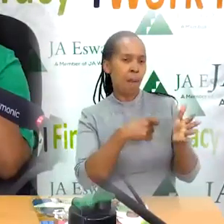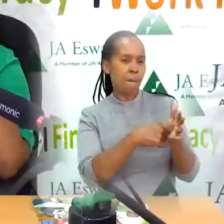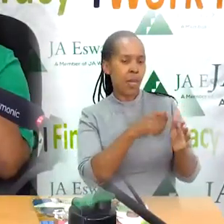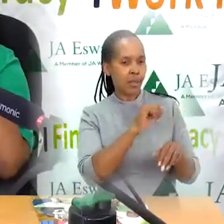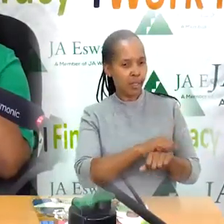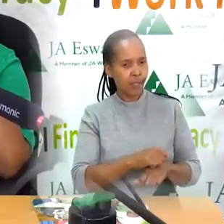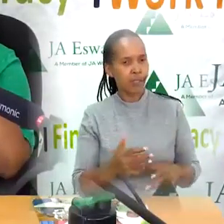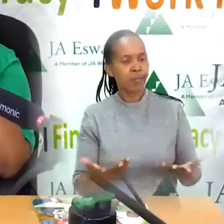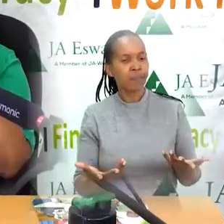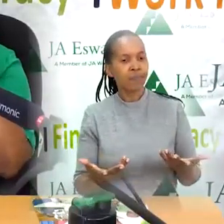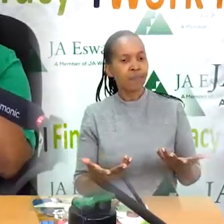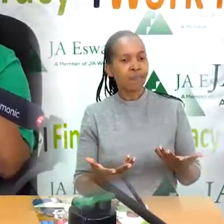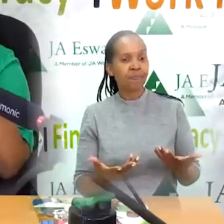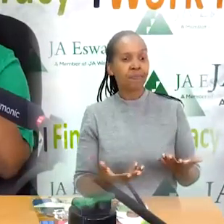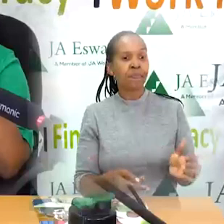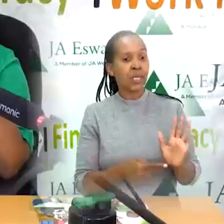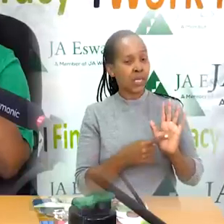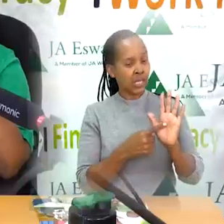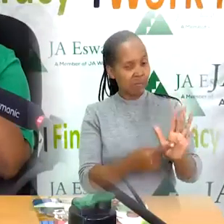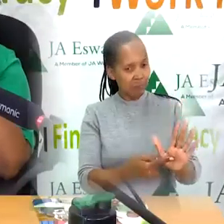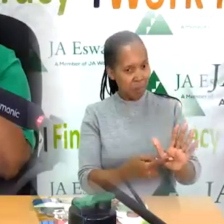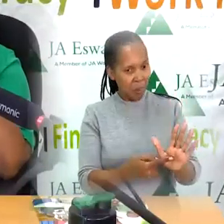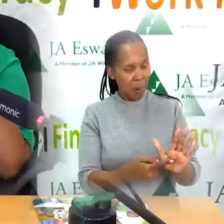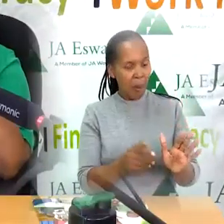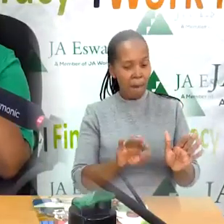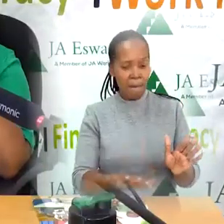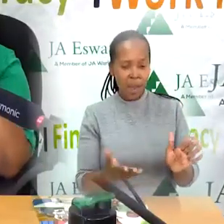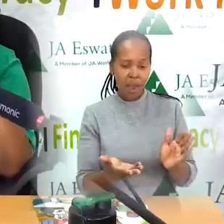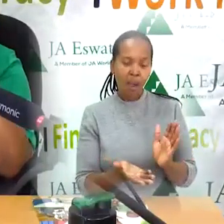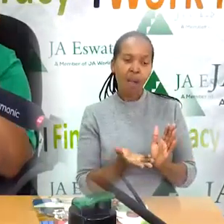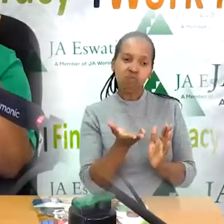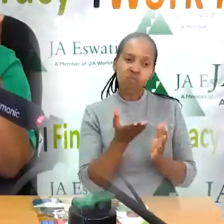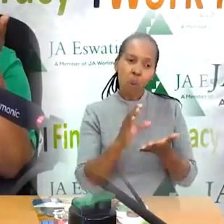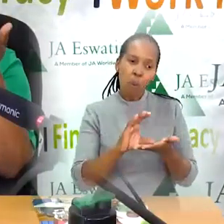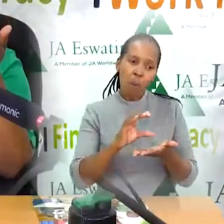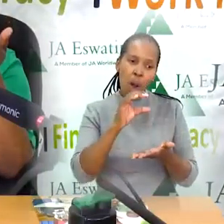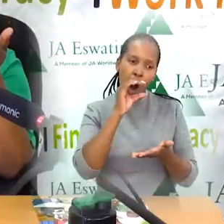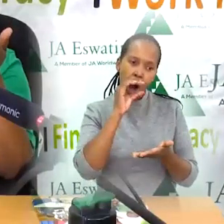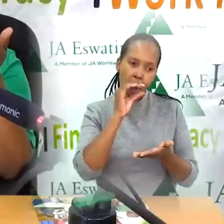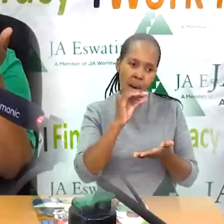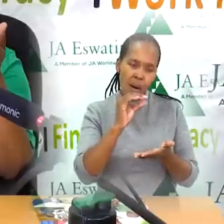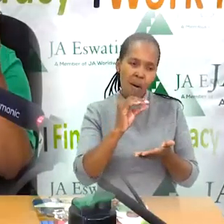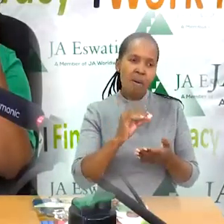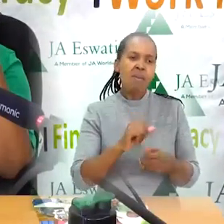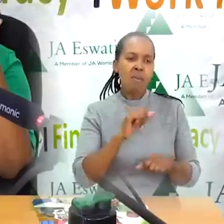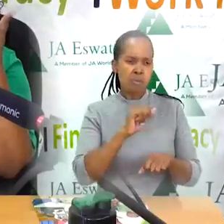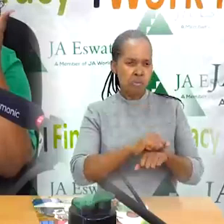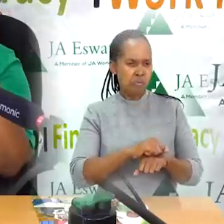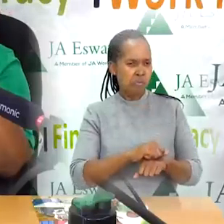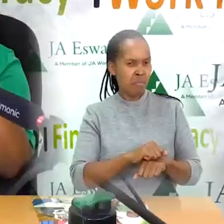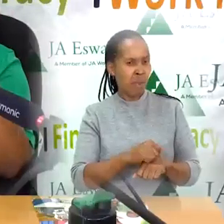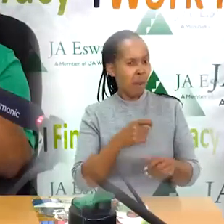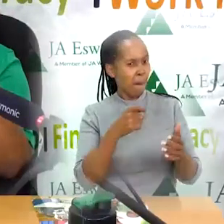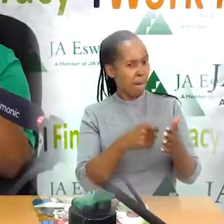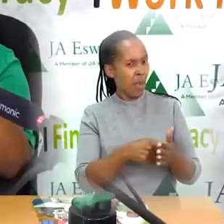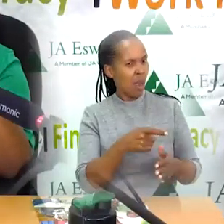a hamburger just as I've eaten, chances are I will not buy that hamburger and you will not make a